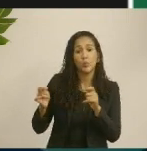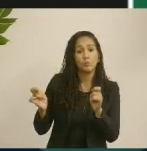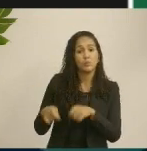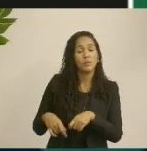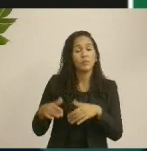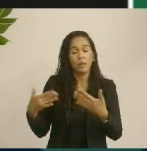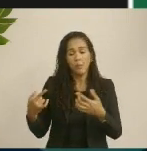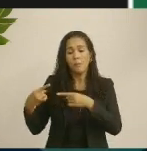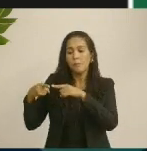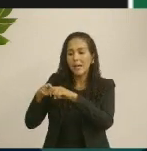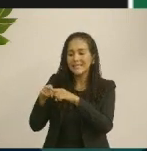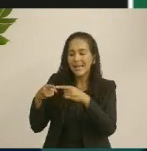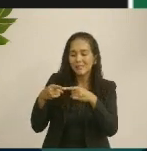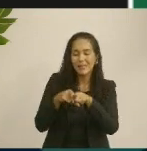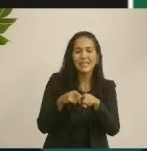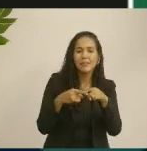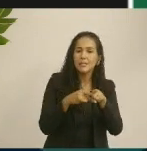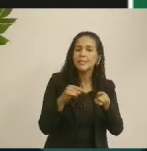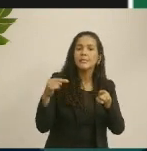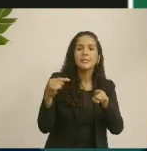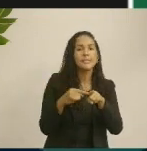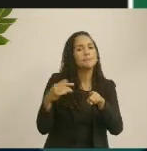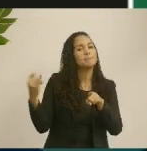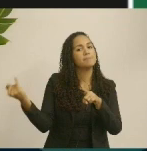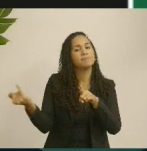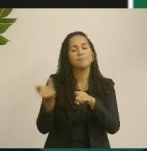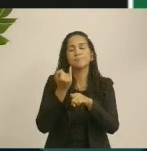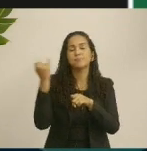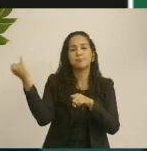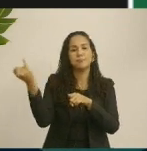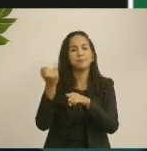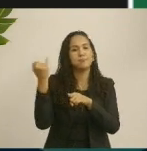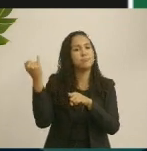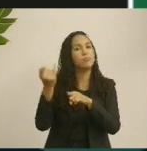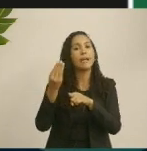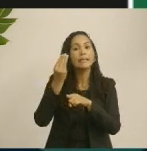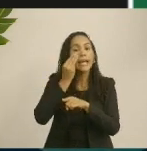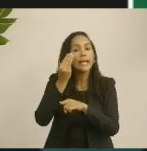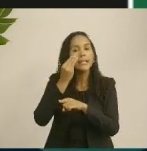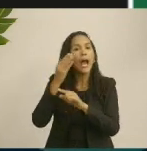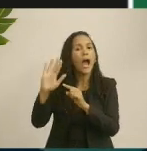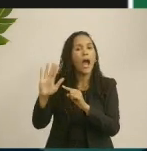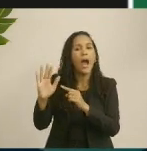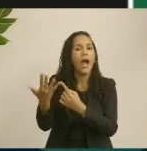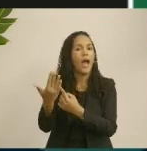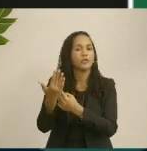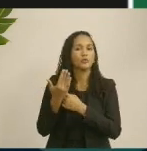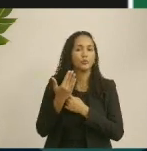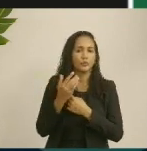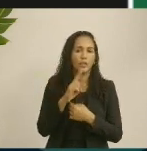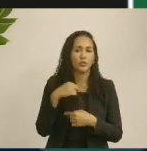their capabilities, but incorporating also the concept of